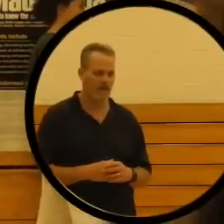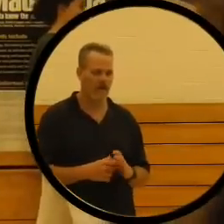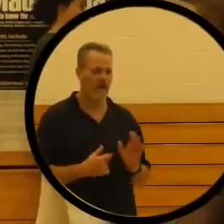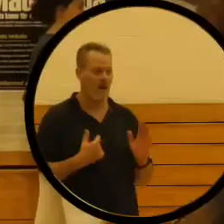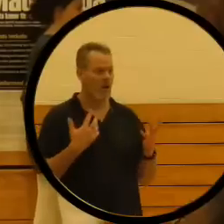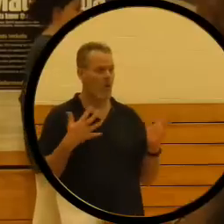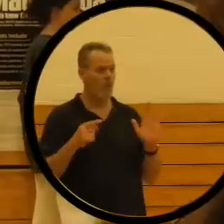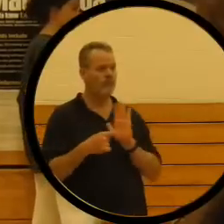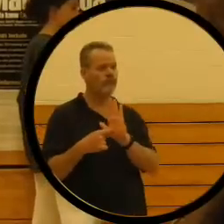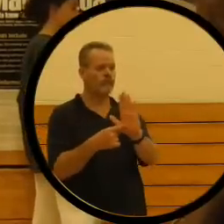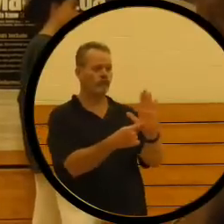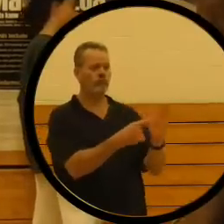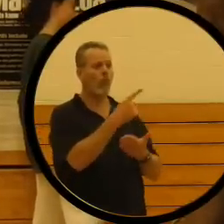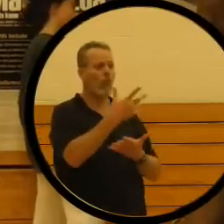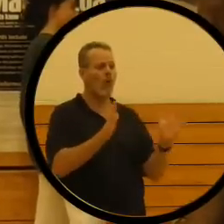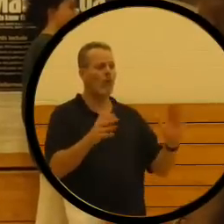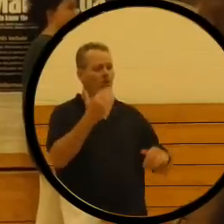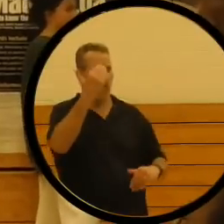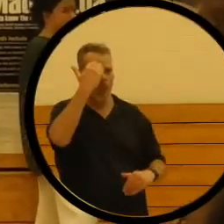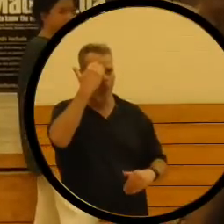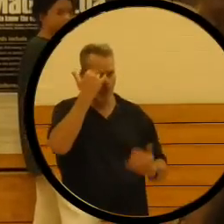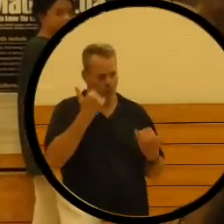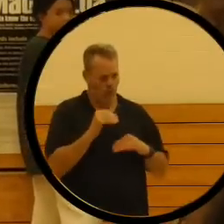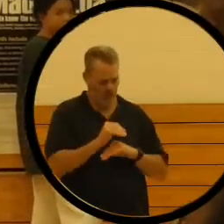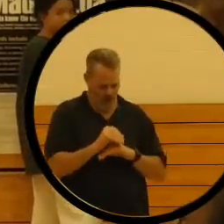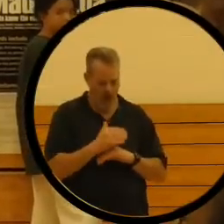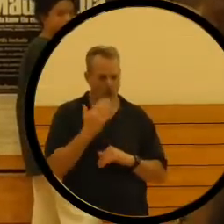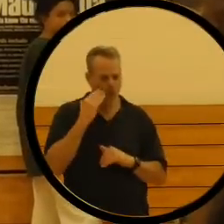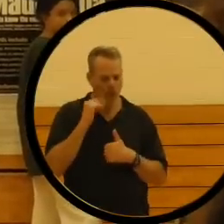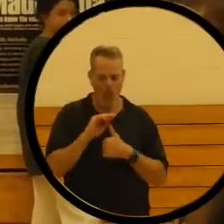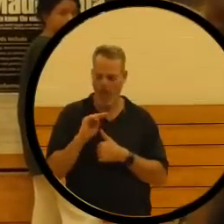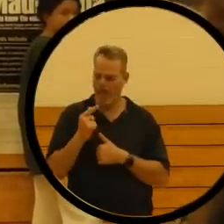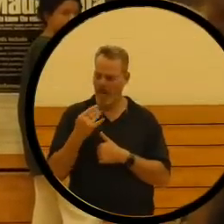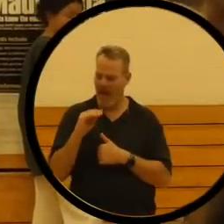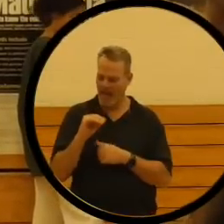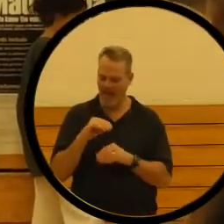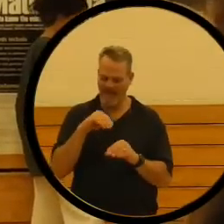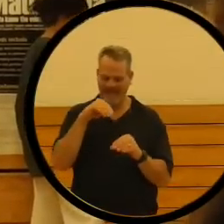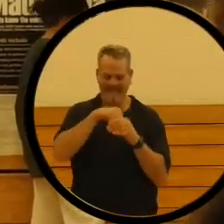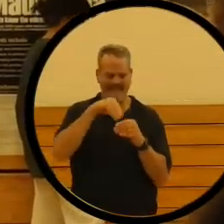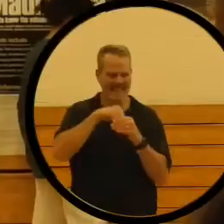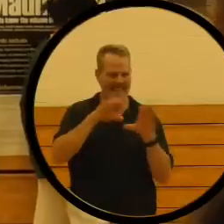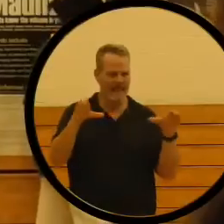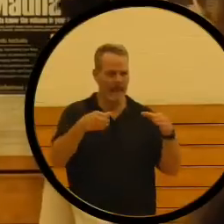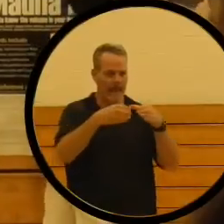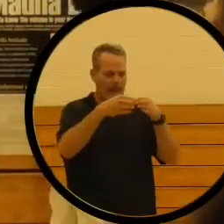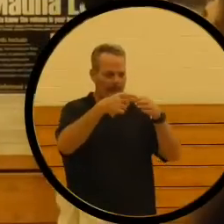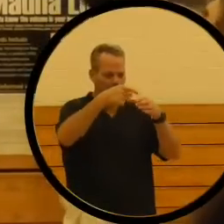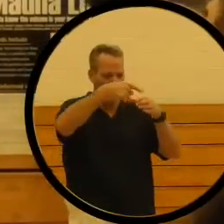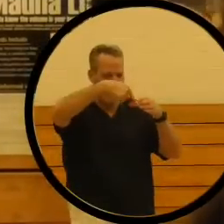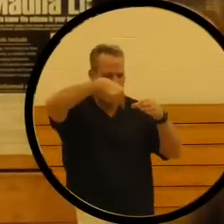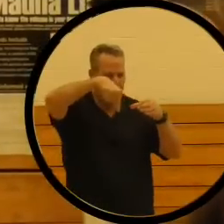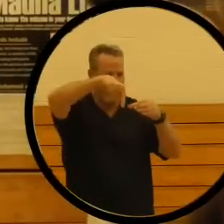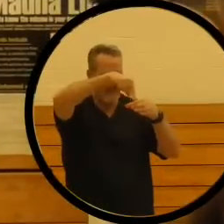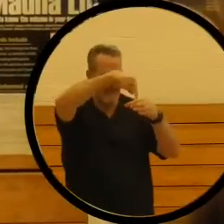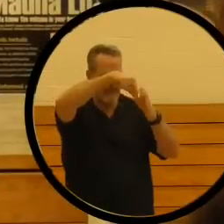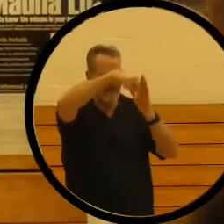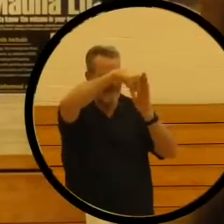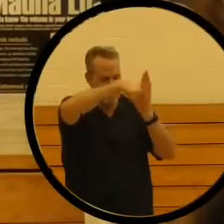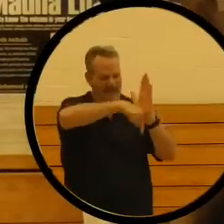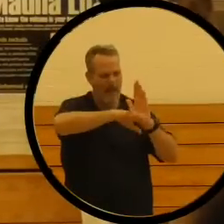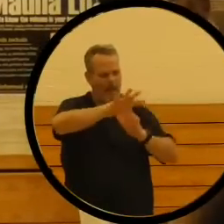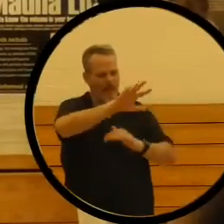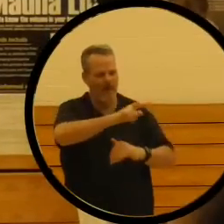tonight, that we know that magma has been injecting into the summit area, right, down at a depth of